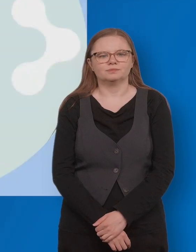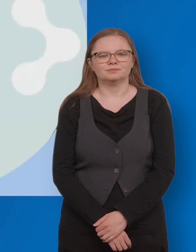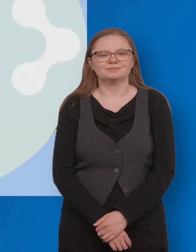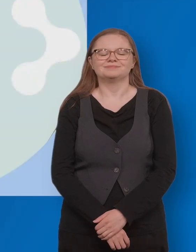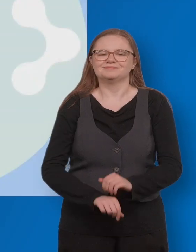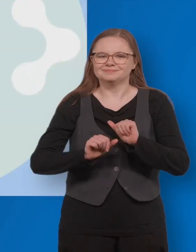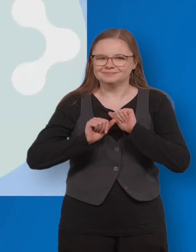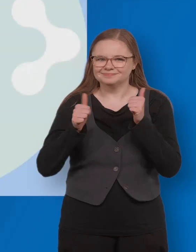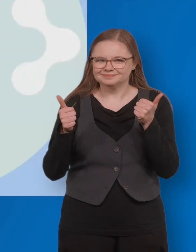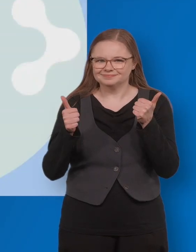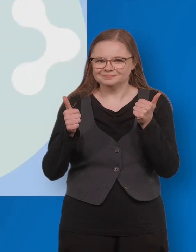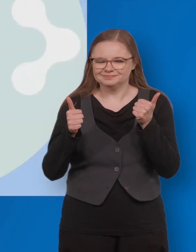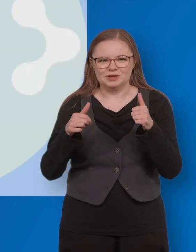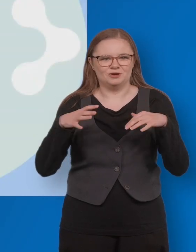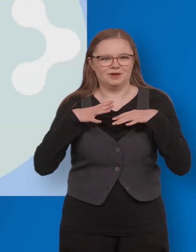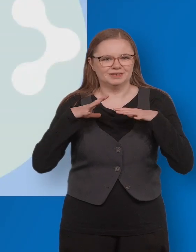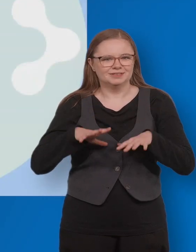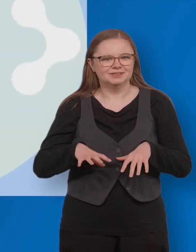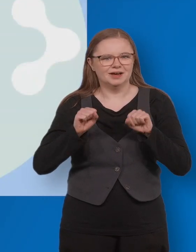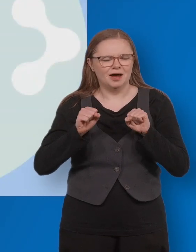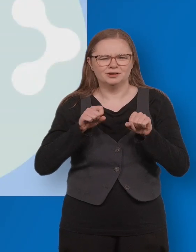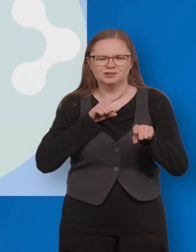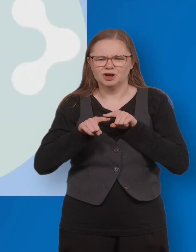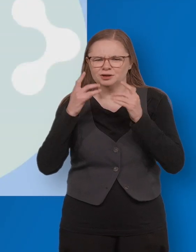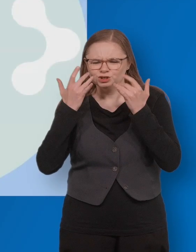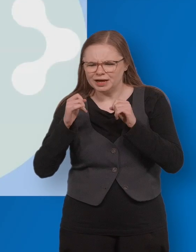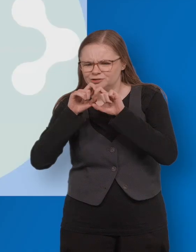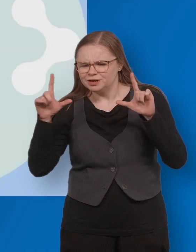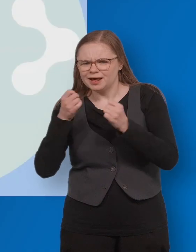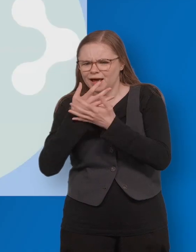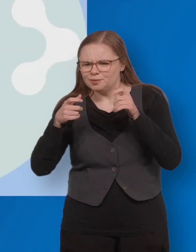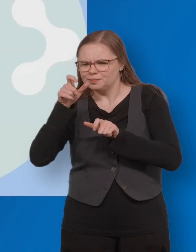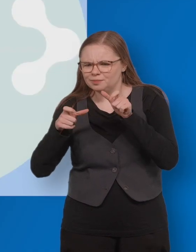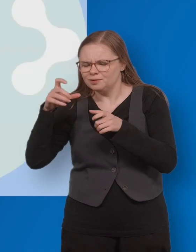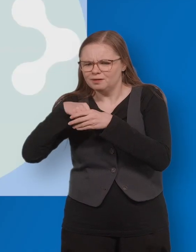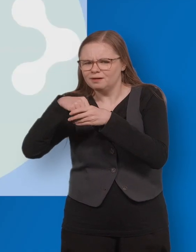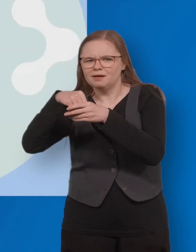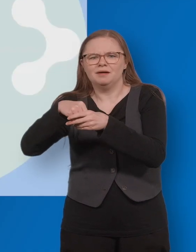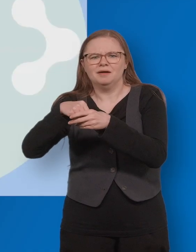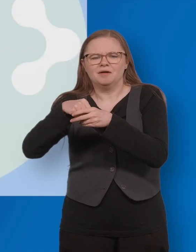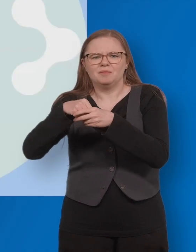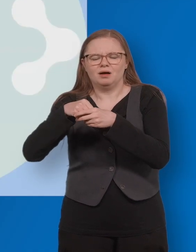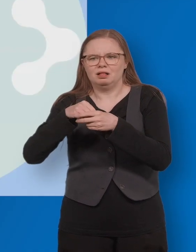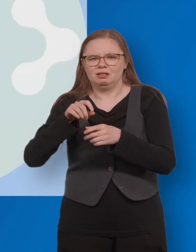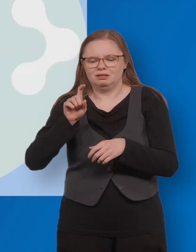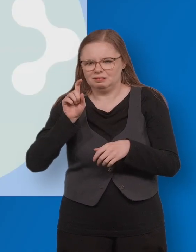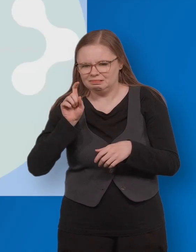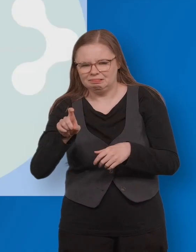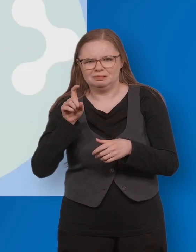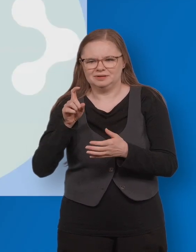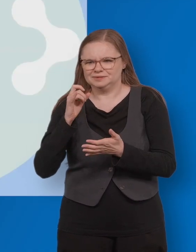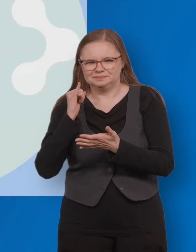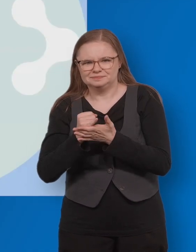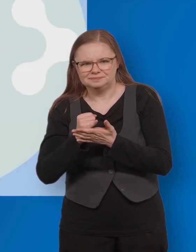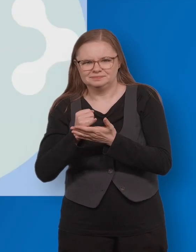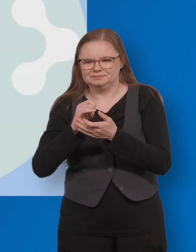Okay, I will make a start. I was trying to check the screen for how many people have entered the room, but I've only served to